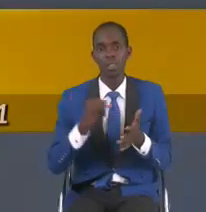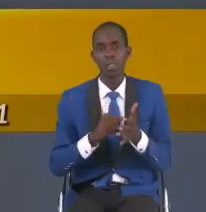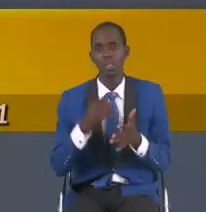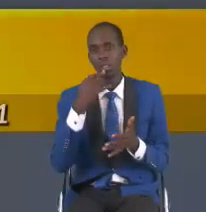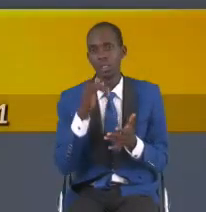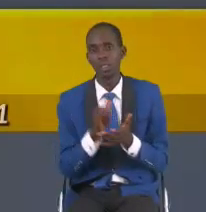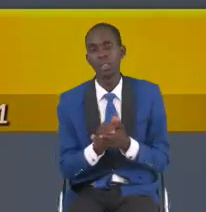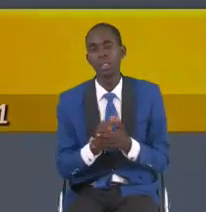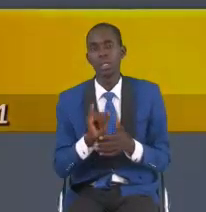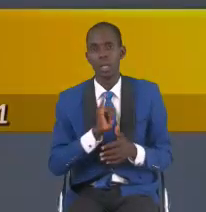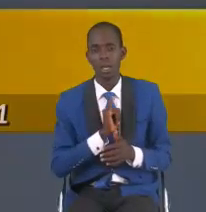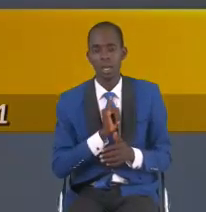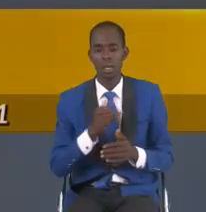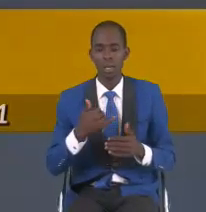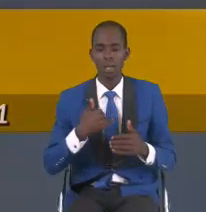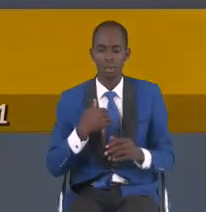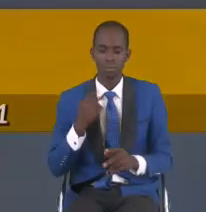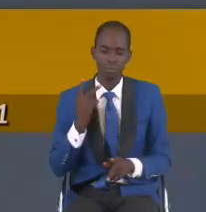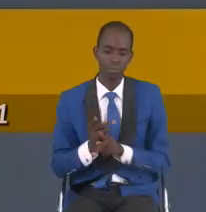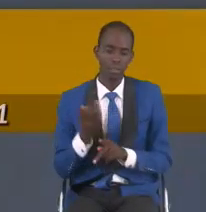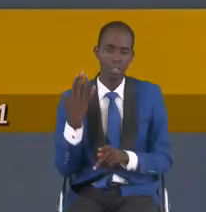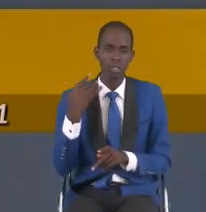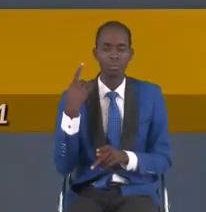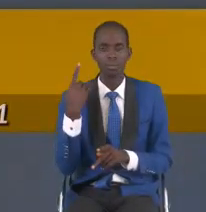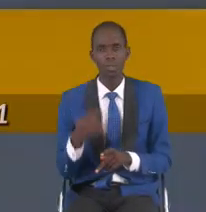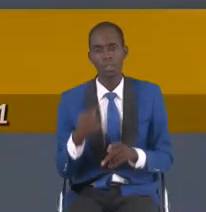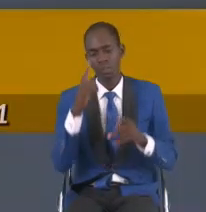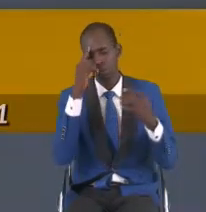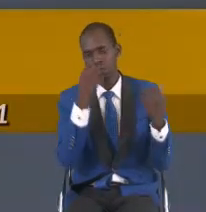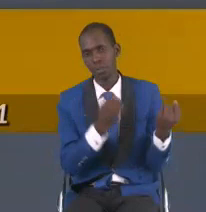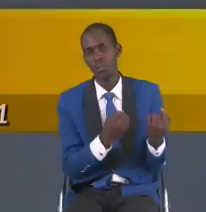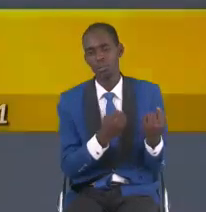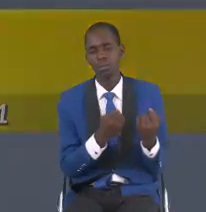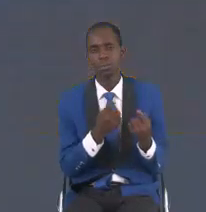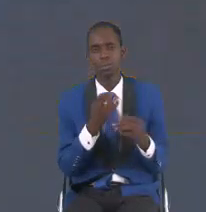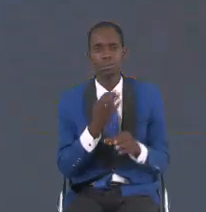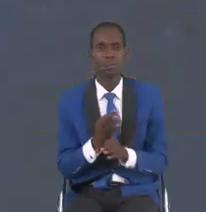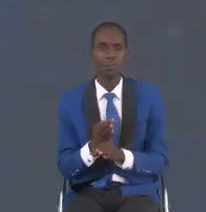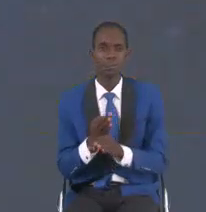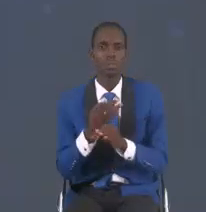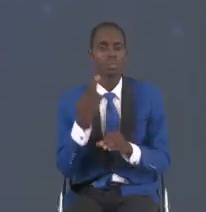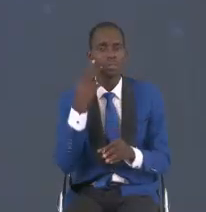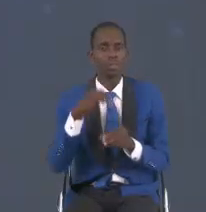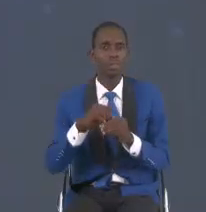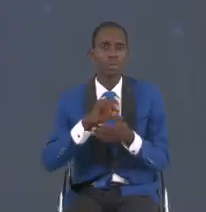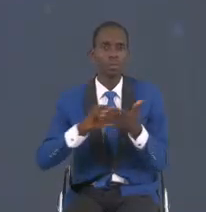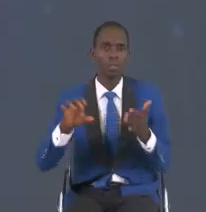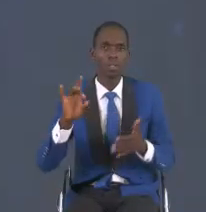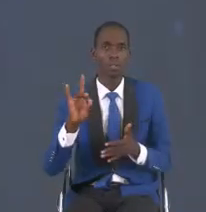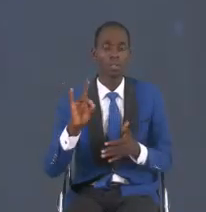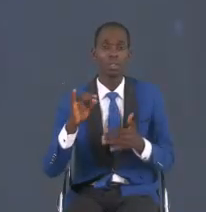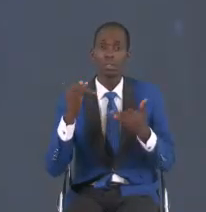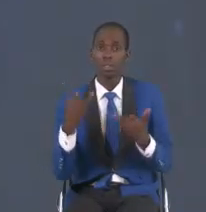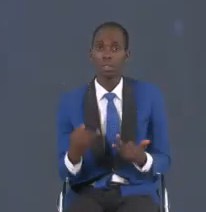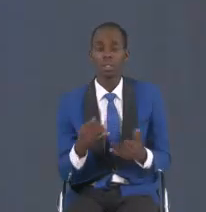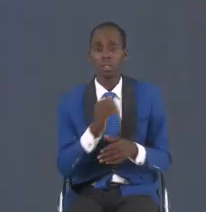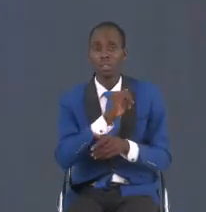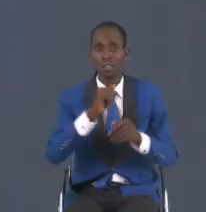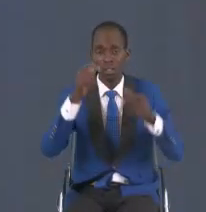kept the faith, faithful. Look at verse 8, it says, now a crown